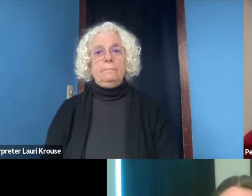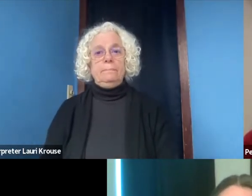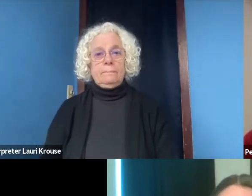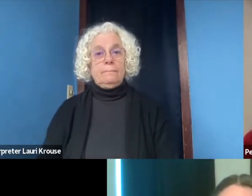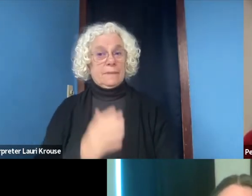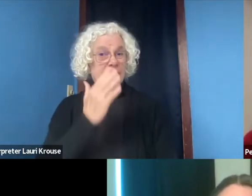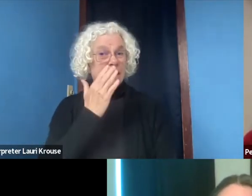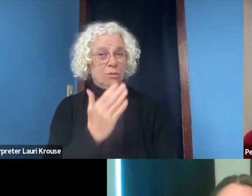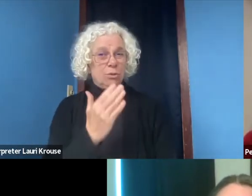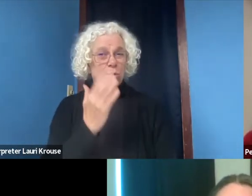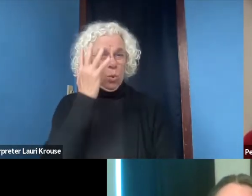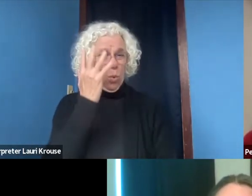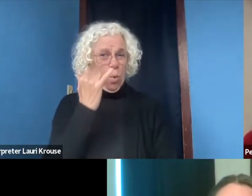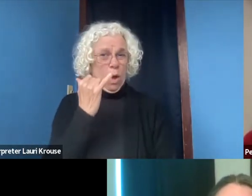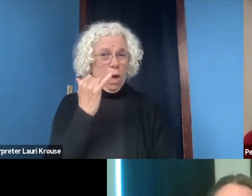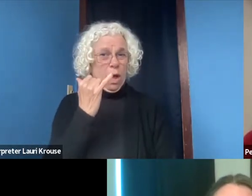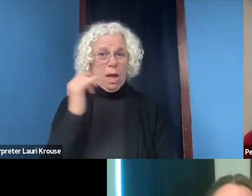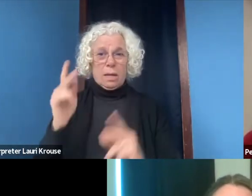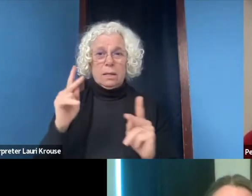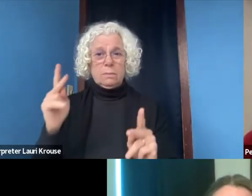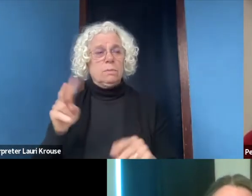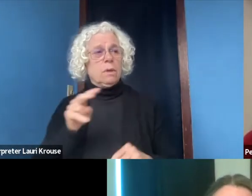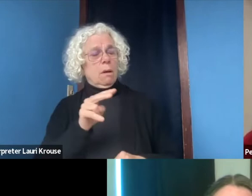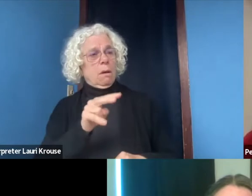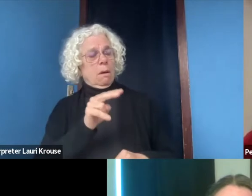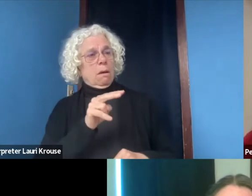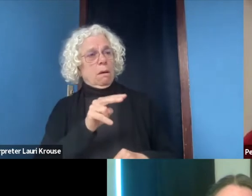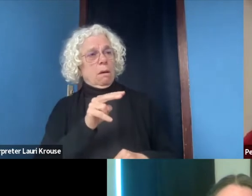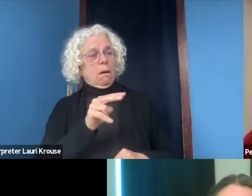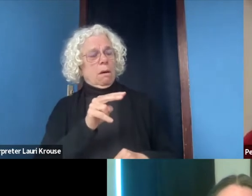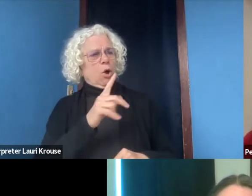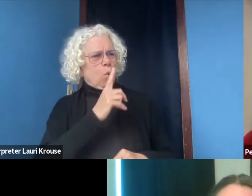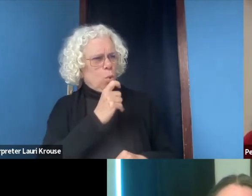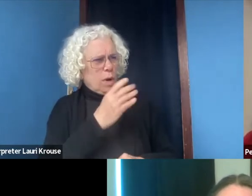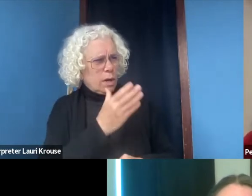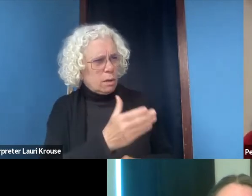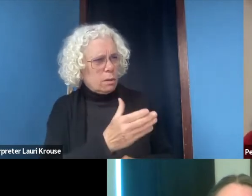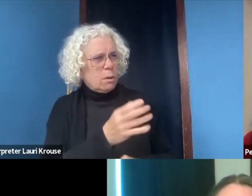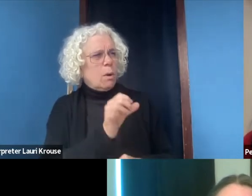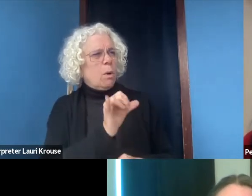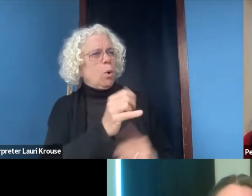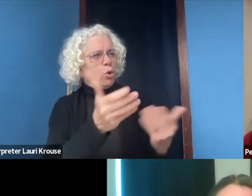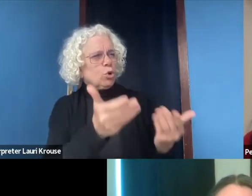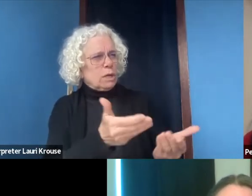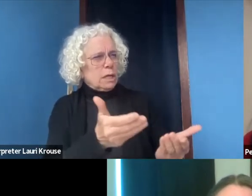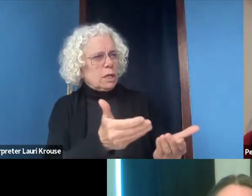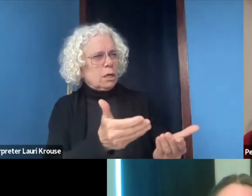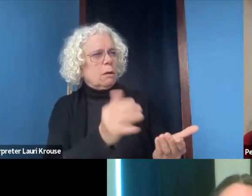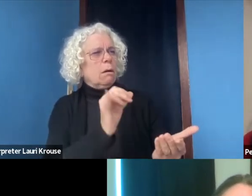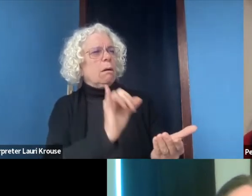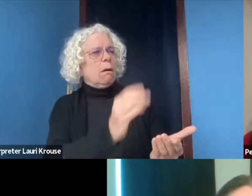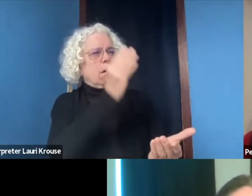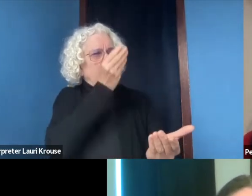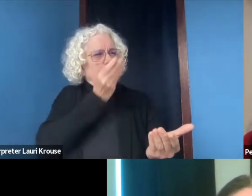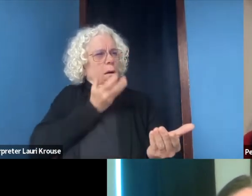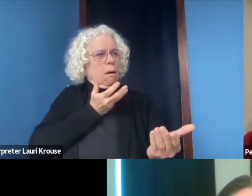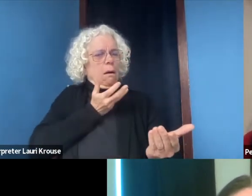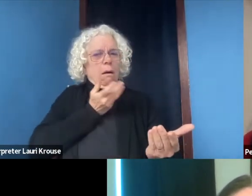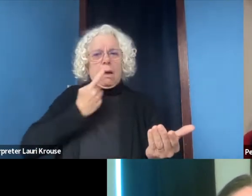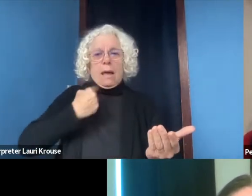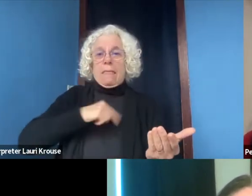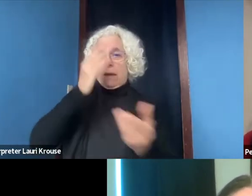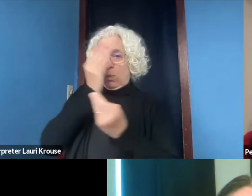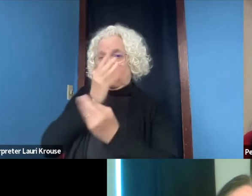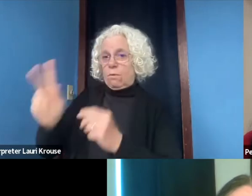the knowledge of who we are and that we're here becomes known to all. And I think it's a good